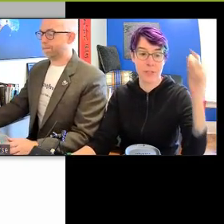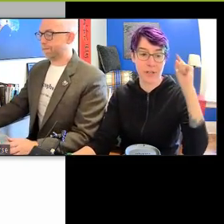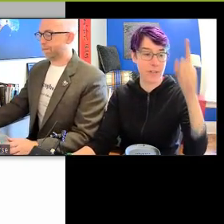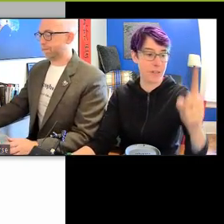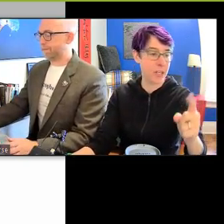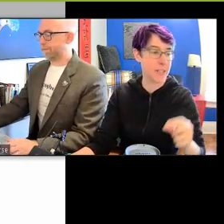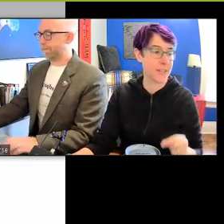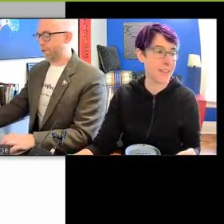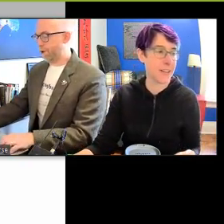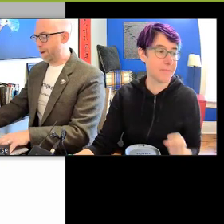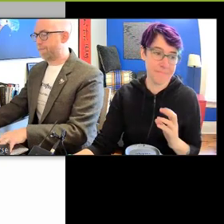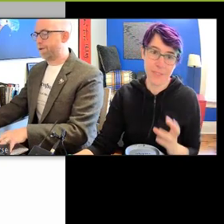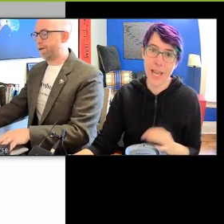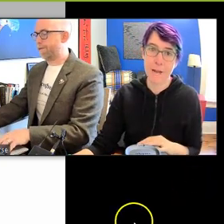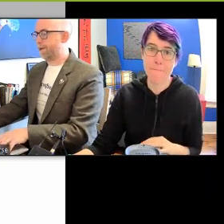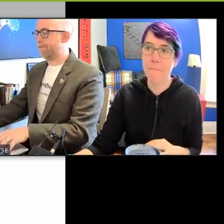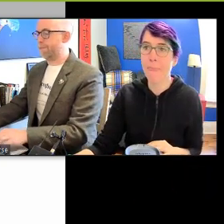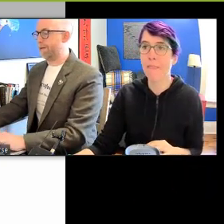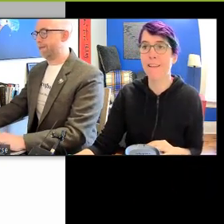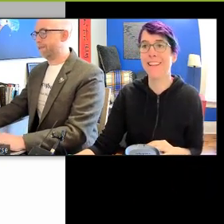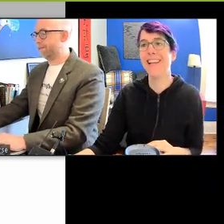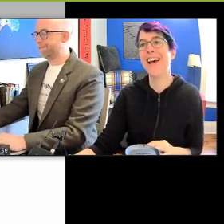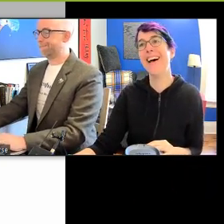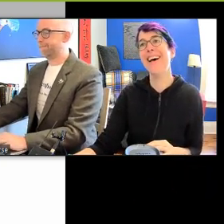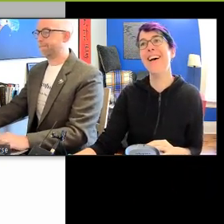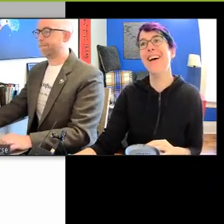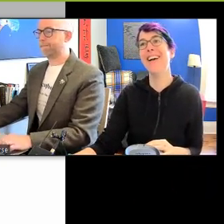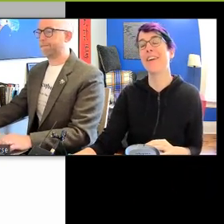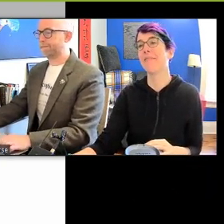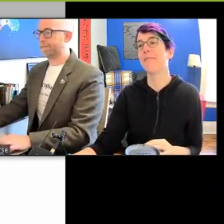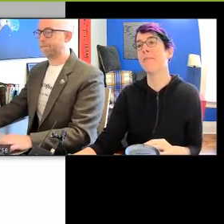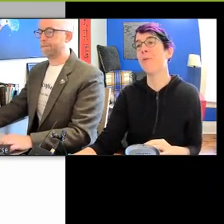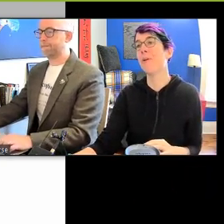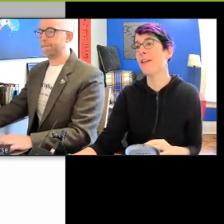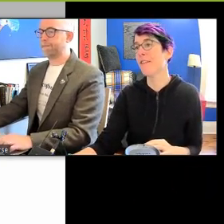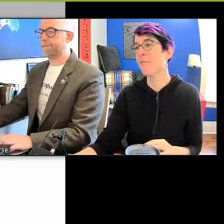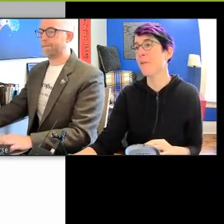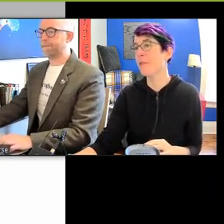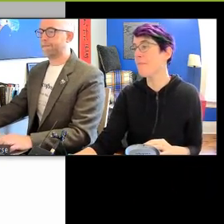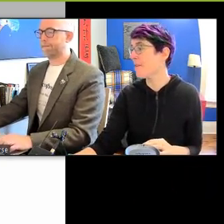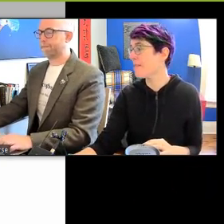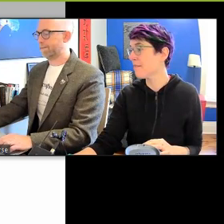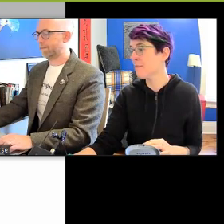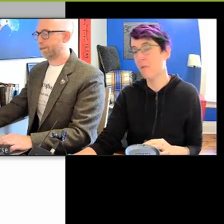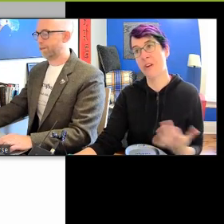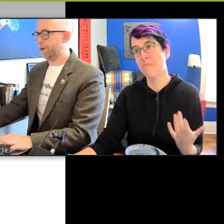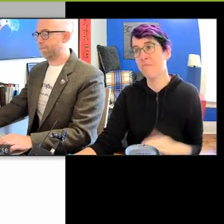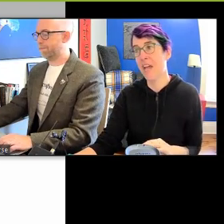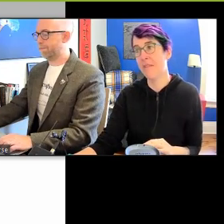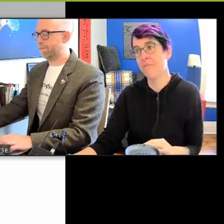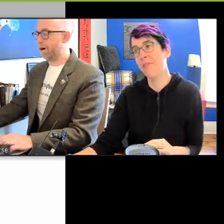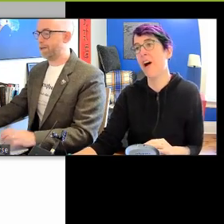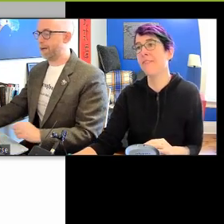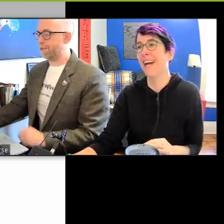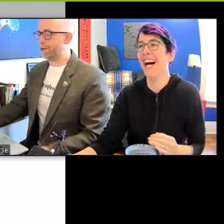cold temperatures. Good. If we go back far enough, everybody is. Yay! Okay, we know a lot of stuff about woolly mammoths. So this we is don't... great.